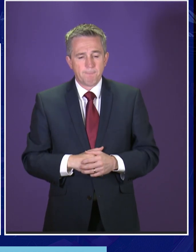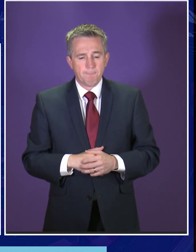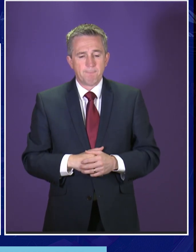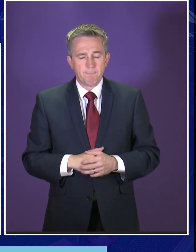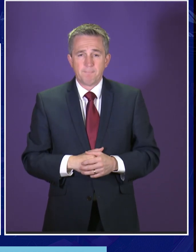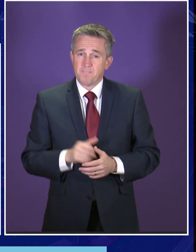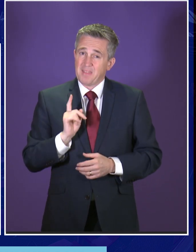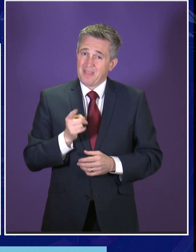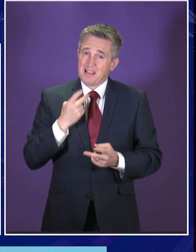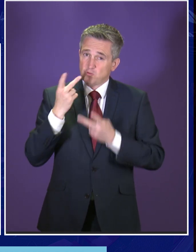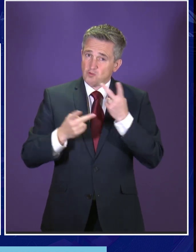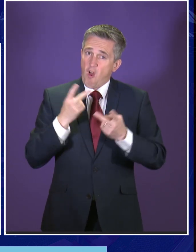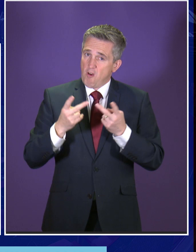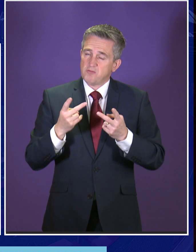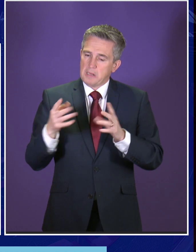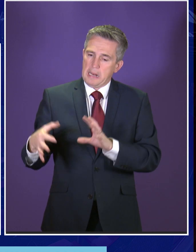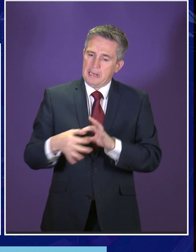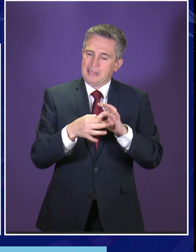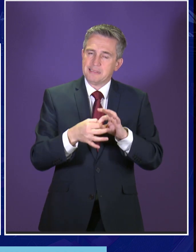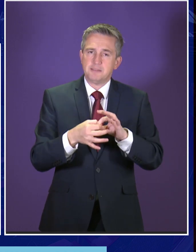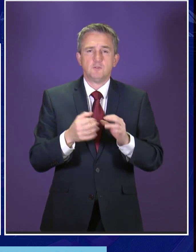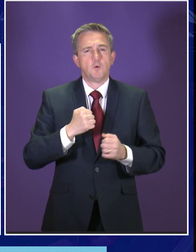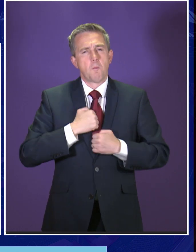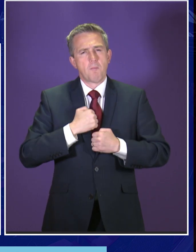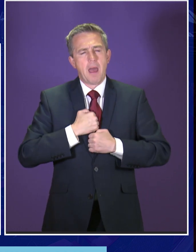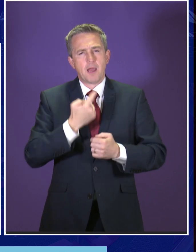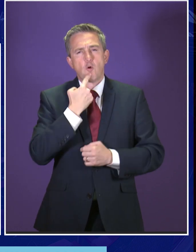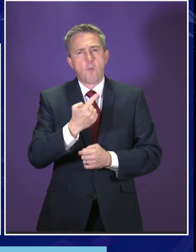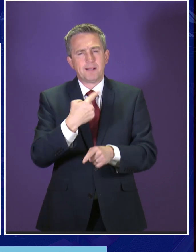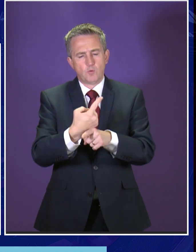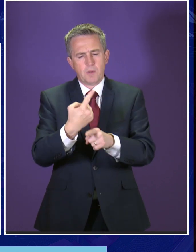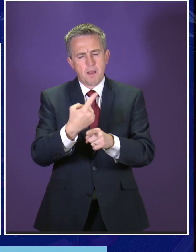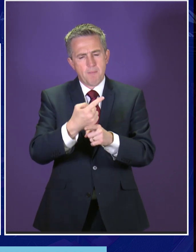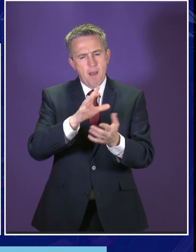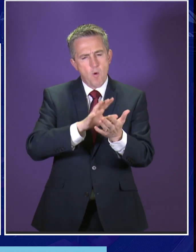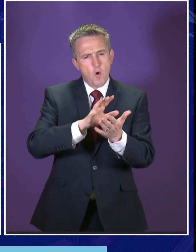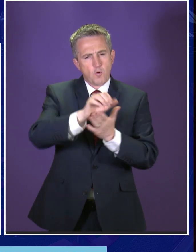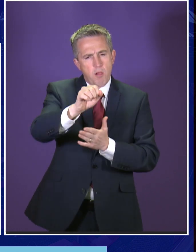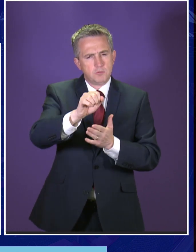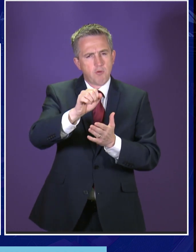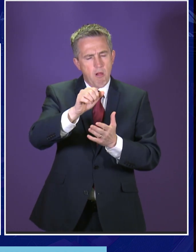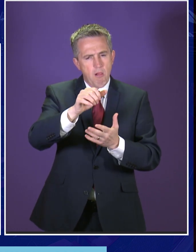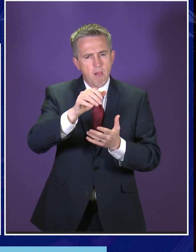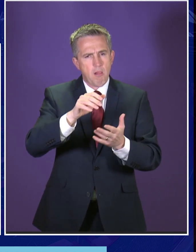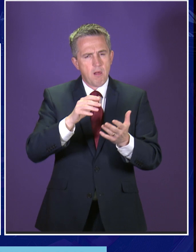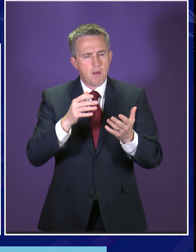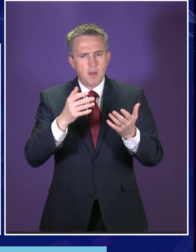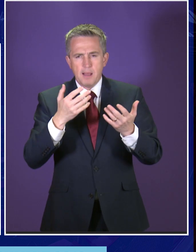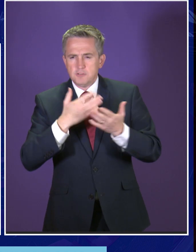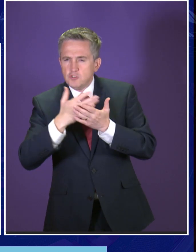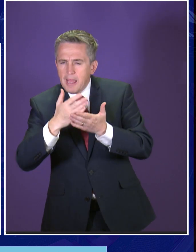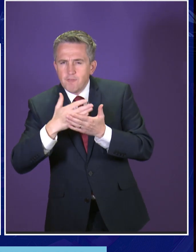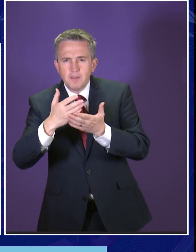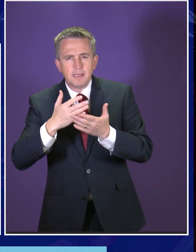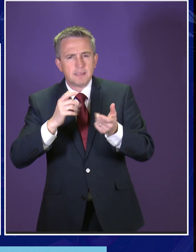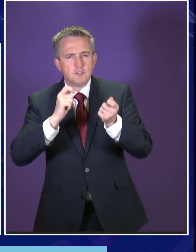is a great example for me of what I wish to add to the discussion today, the idea of cultural practice and continuity, and through this adaptation and